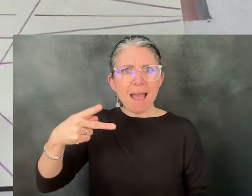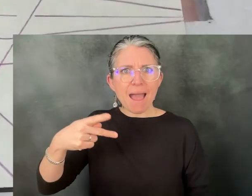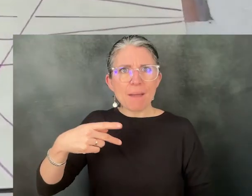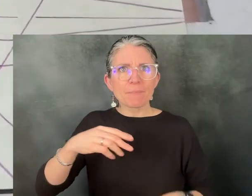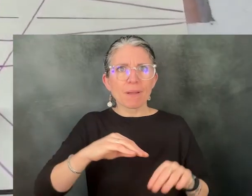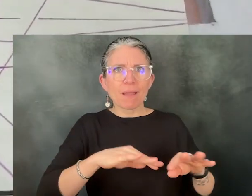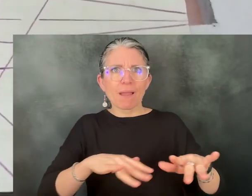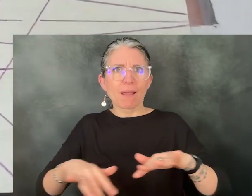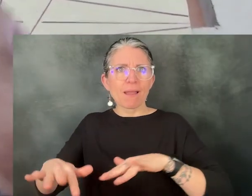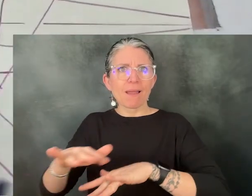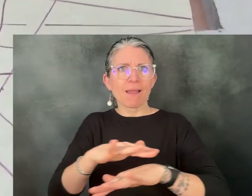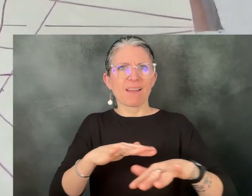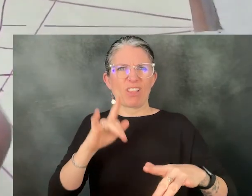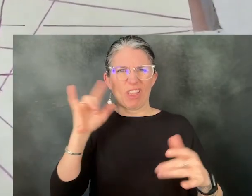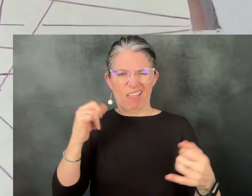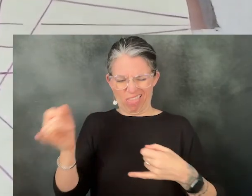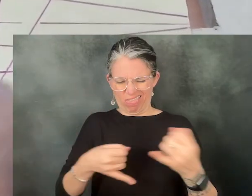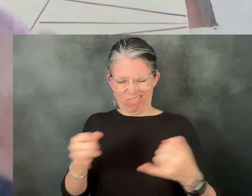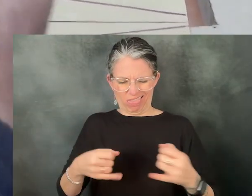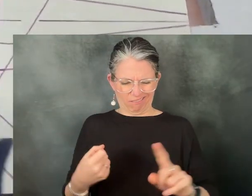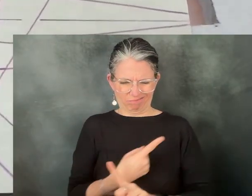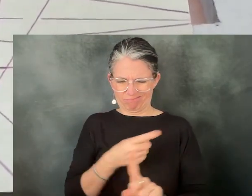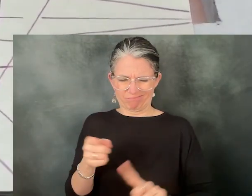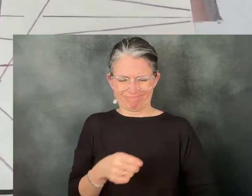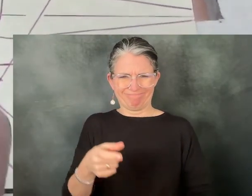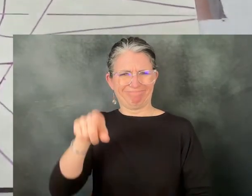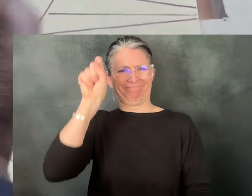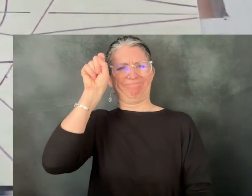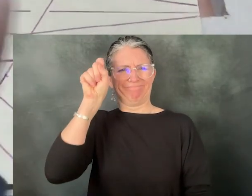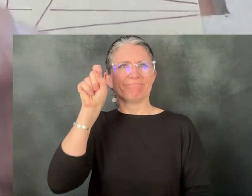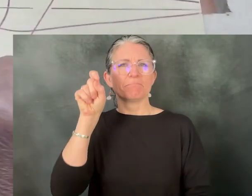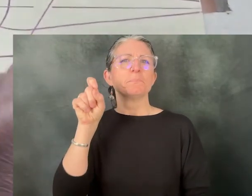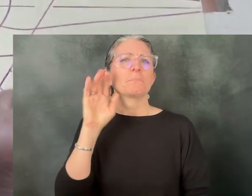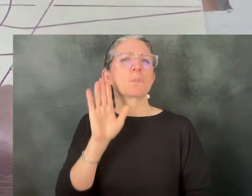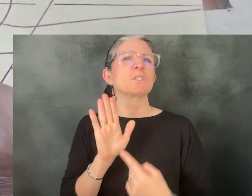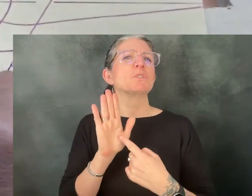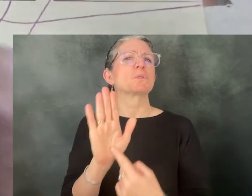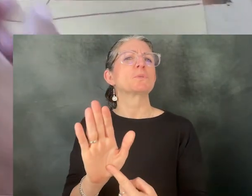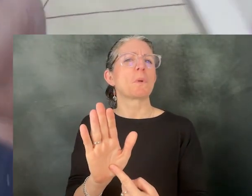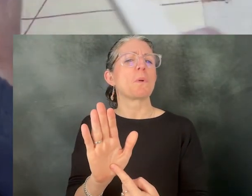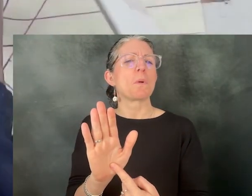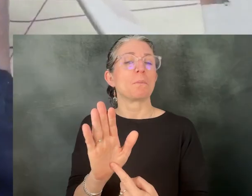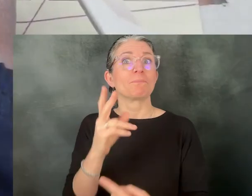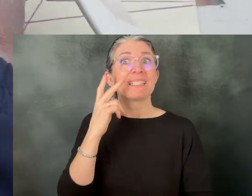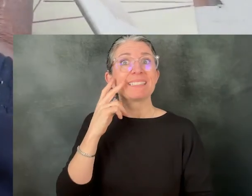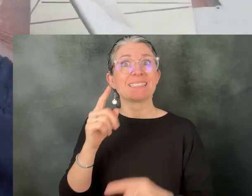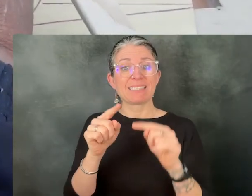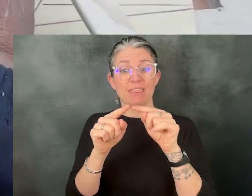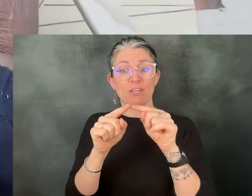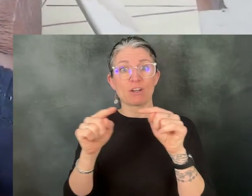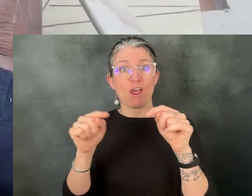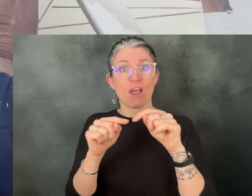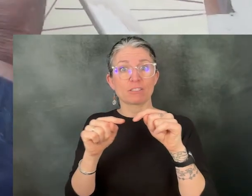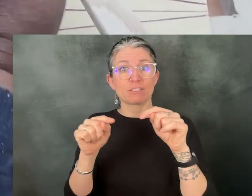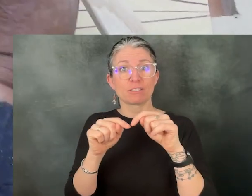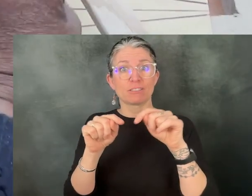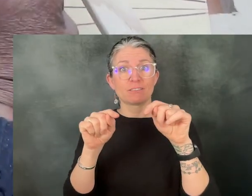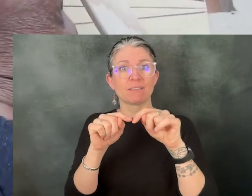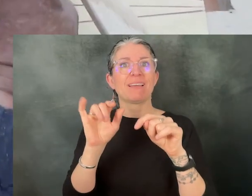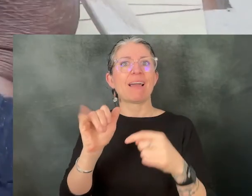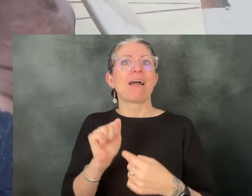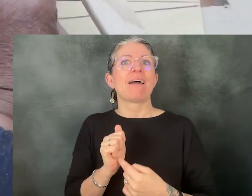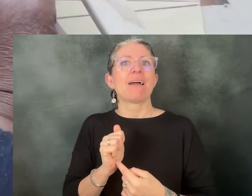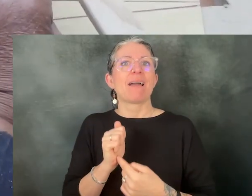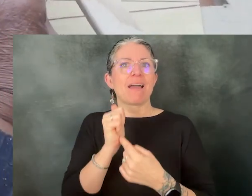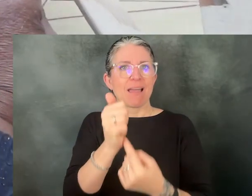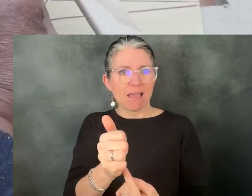okay? Now I know it just looks like a lot of lines. It looks busy, but I want to show you something. This notch here helps